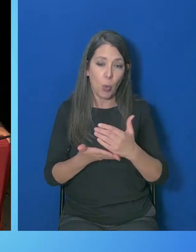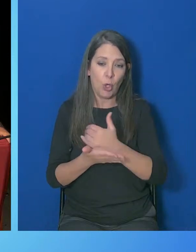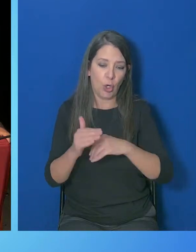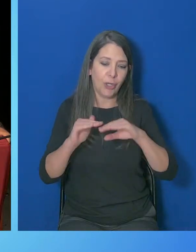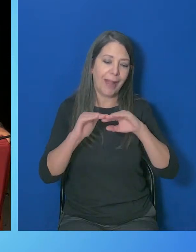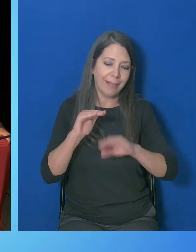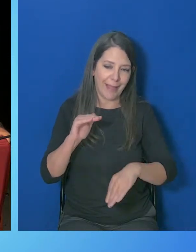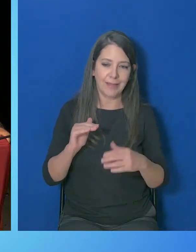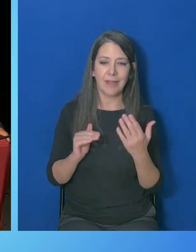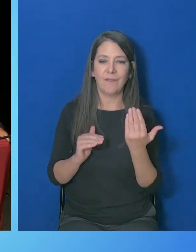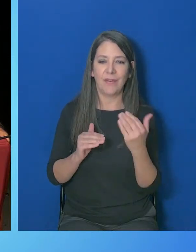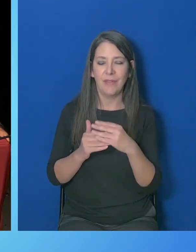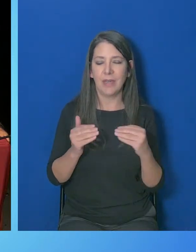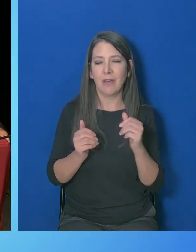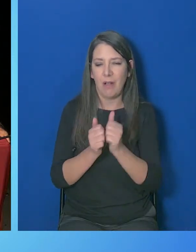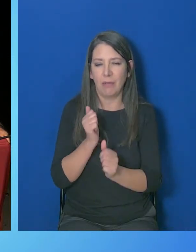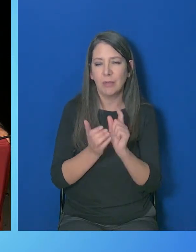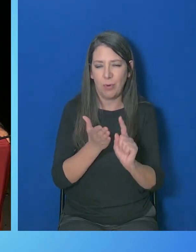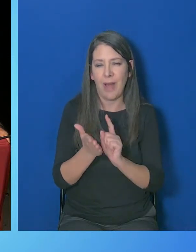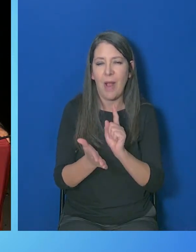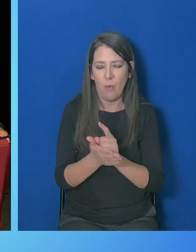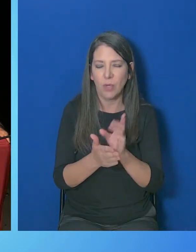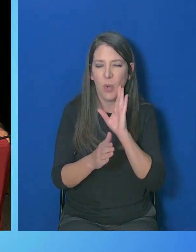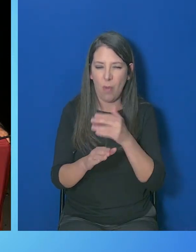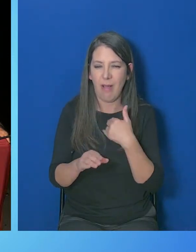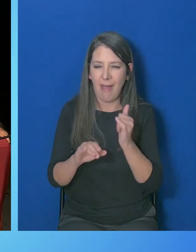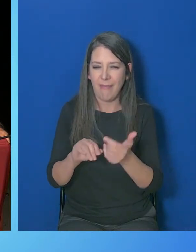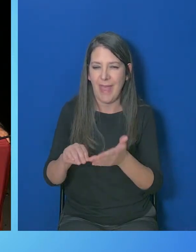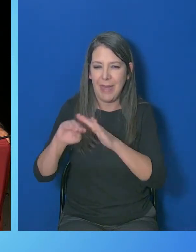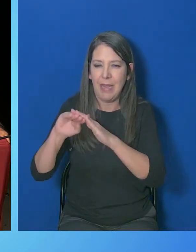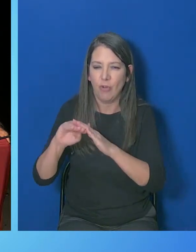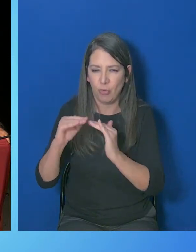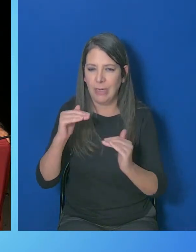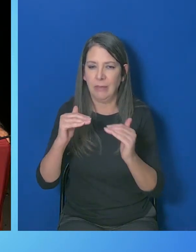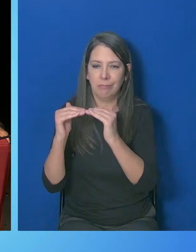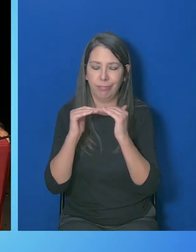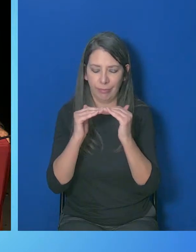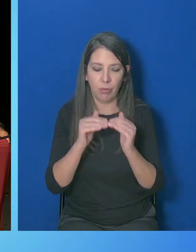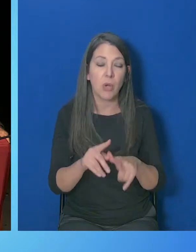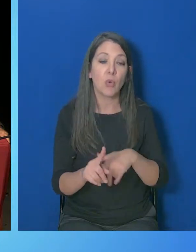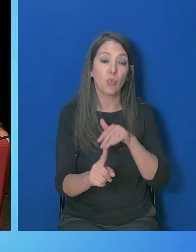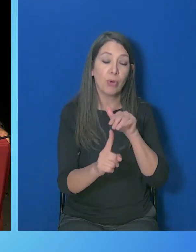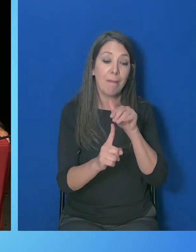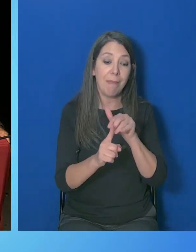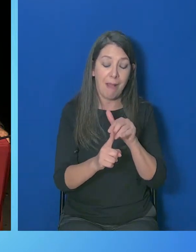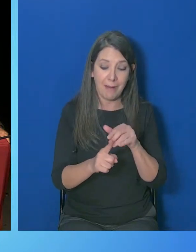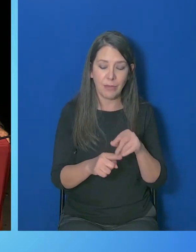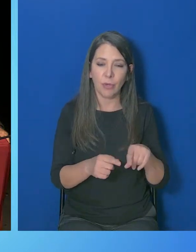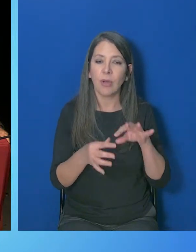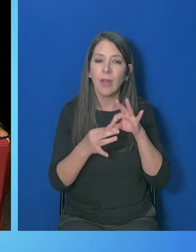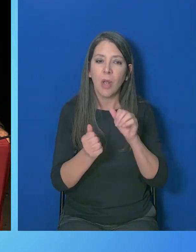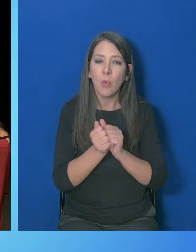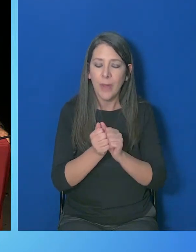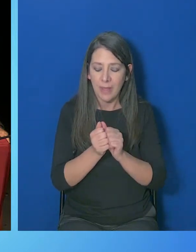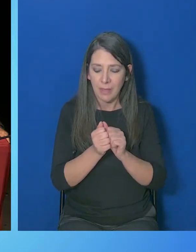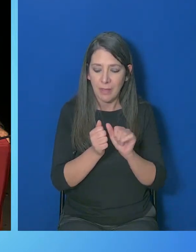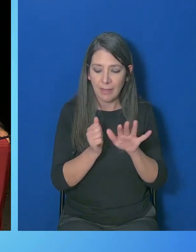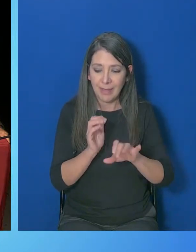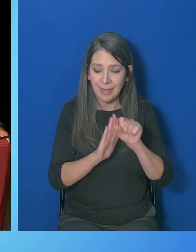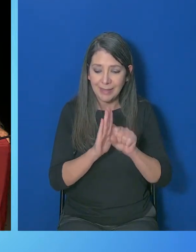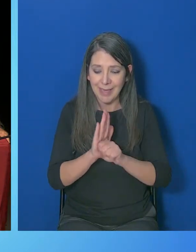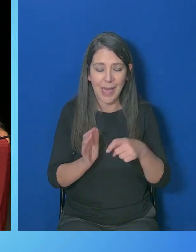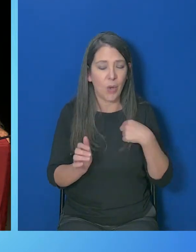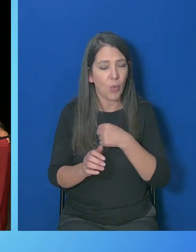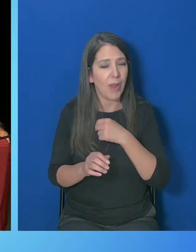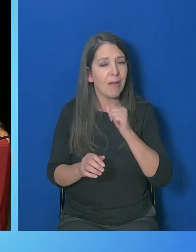$15 per hour. And as a reminder, as an agency under the state, we are